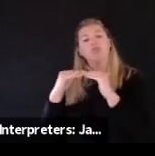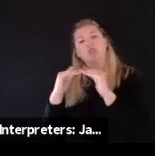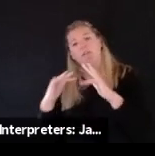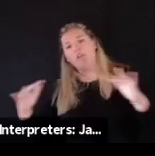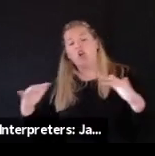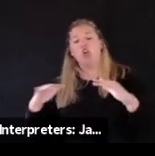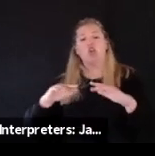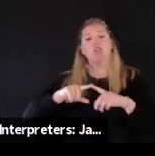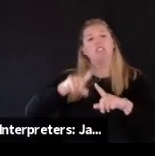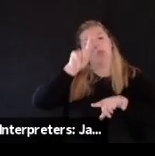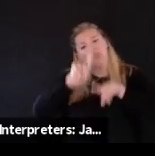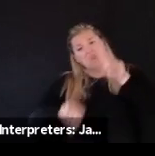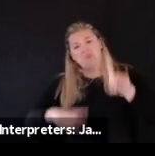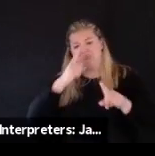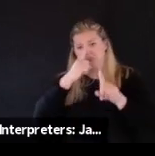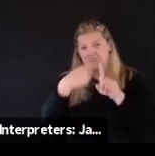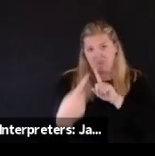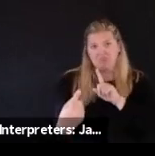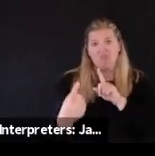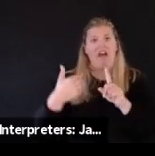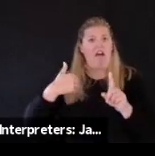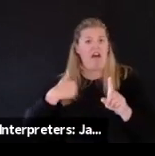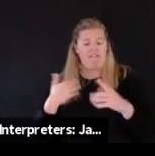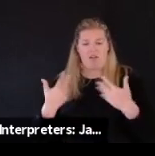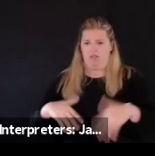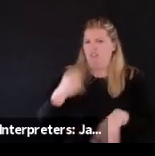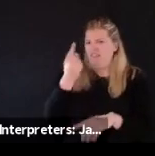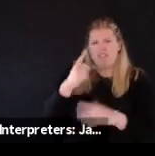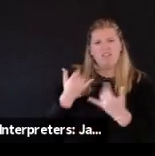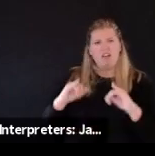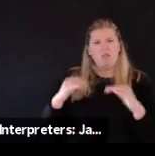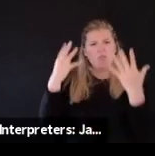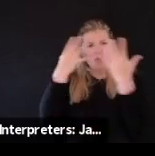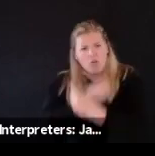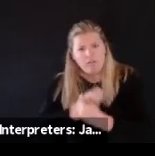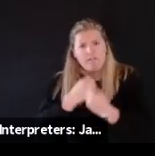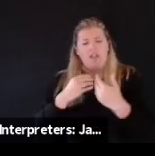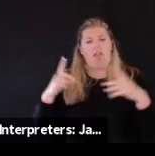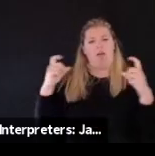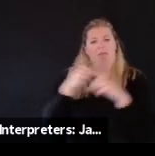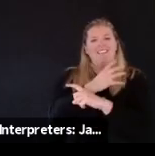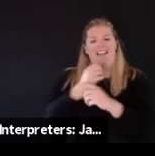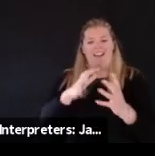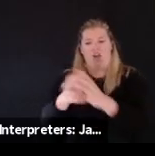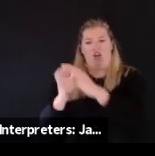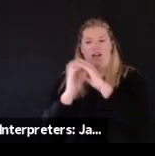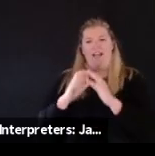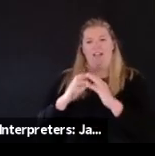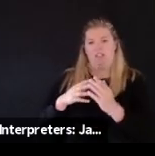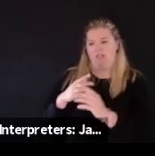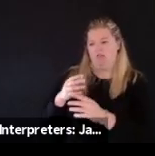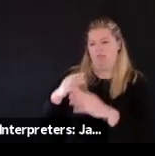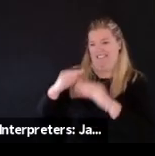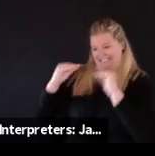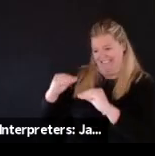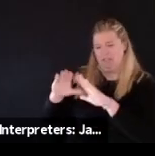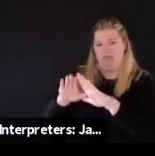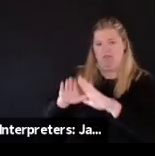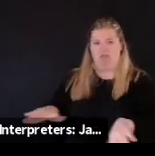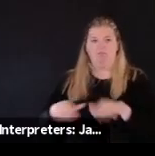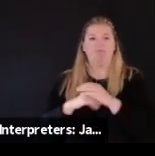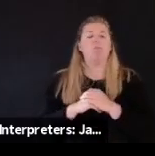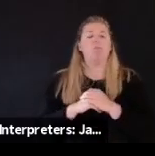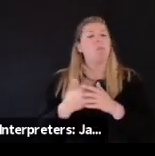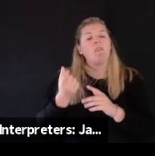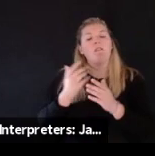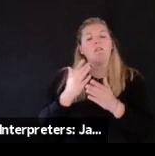is beautifully complex, and that it is interconnected. So key recommendations that I would like